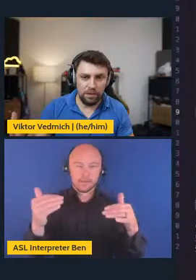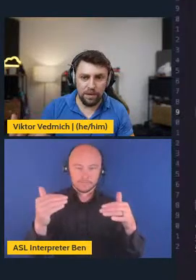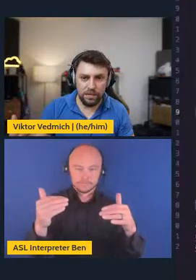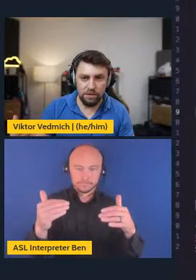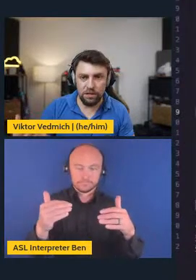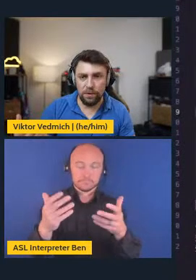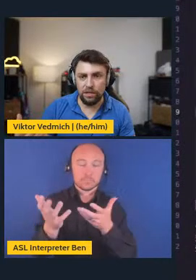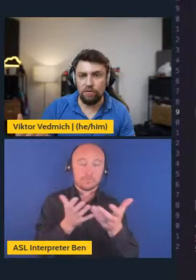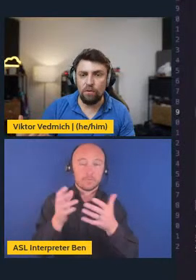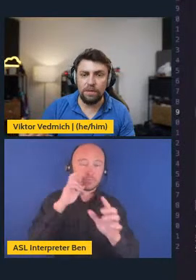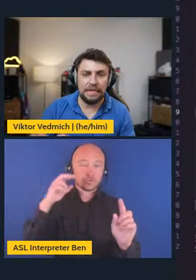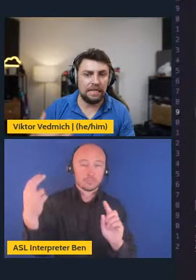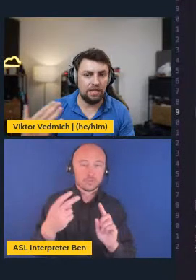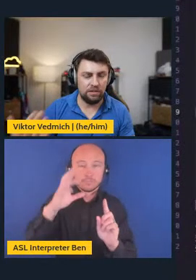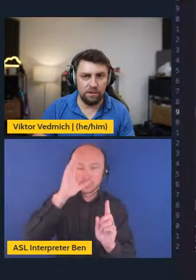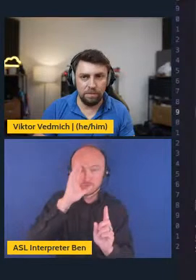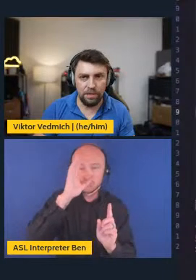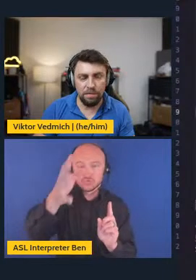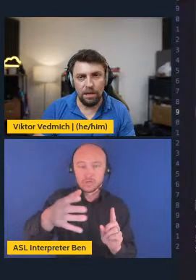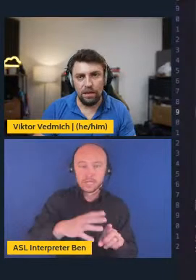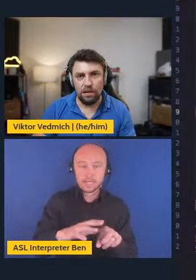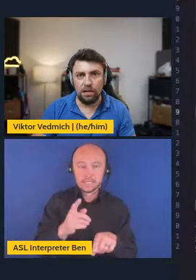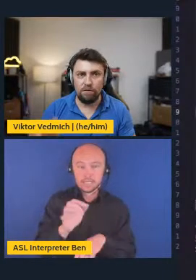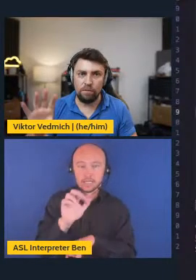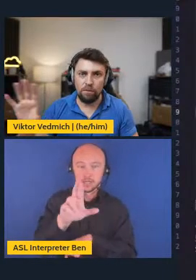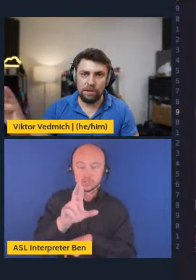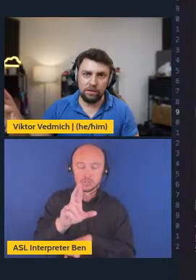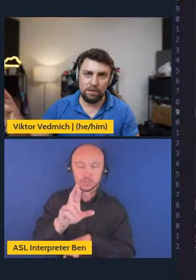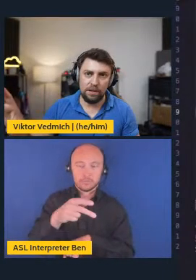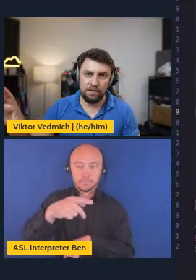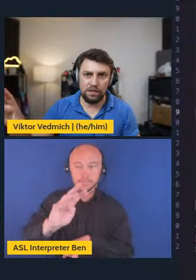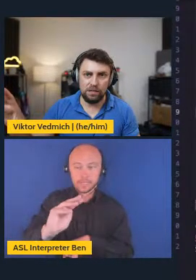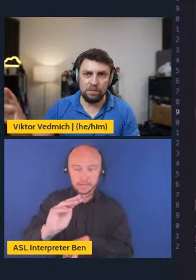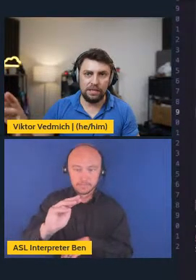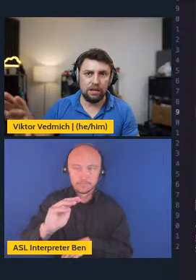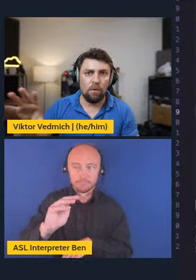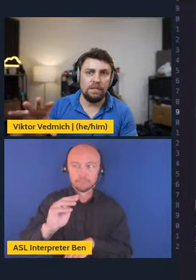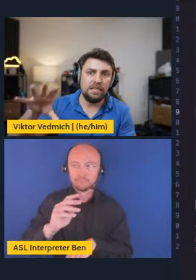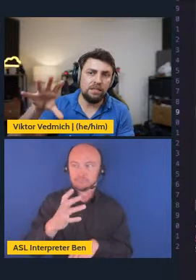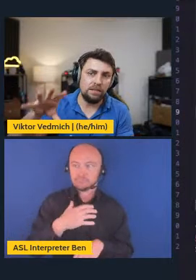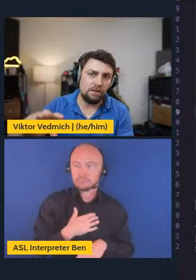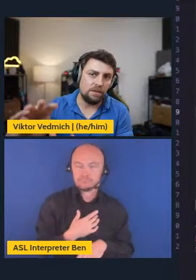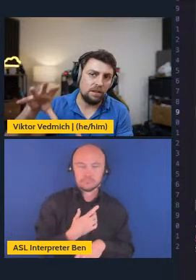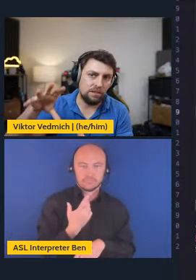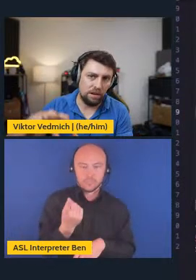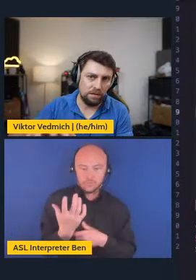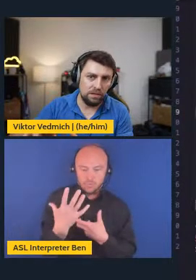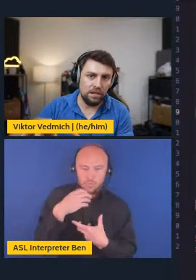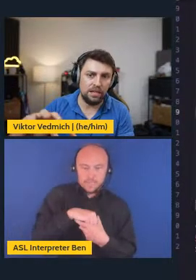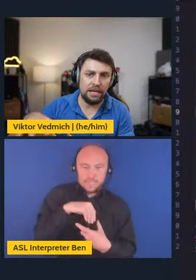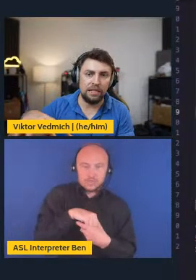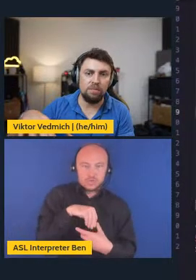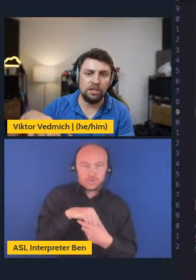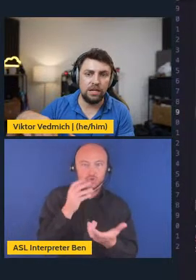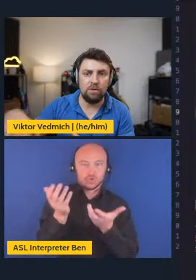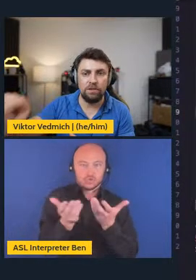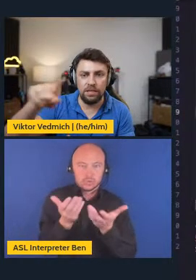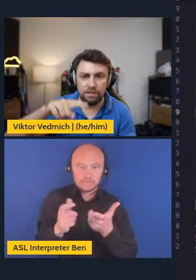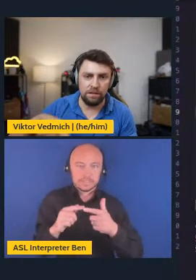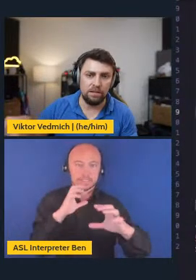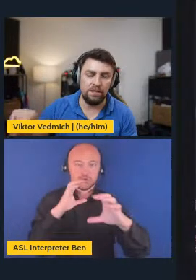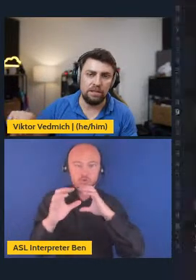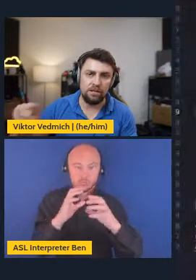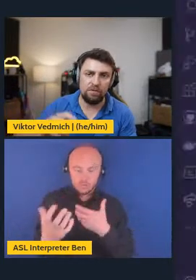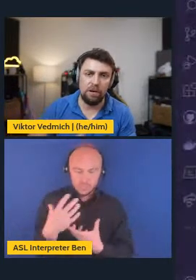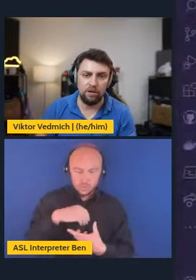service perspective, it's created for me cluster IP. From Kubernetes perspective, it means like only internal services, and I can communicate only